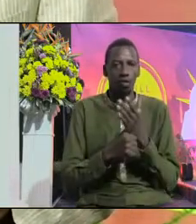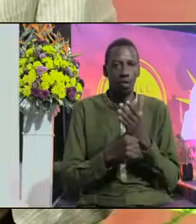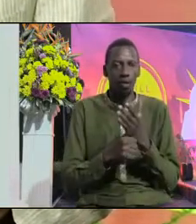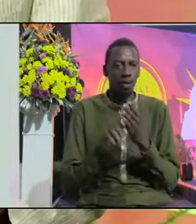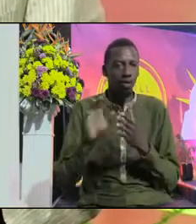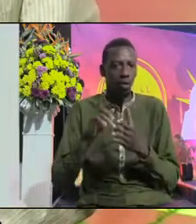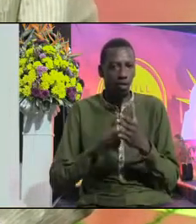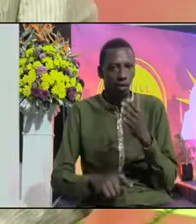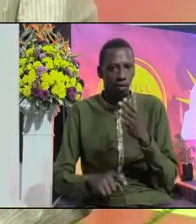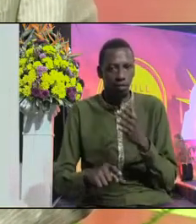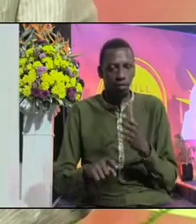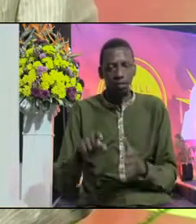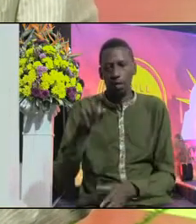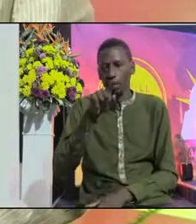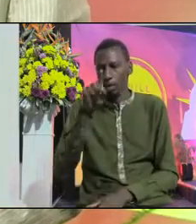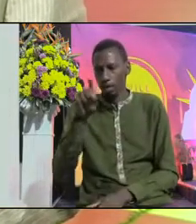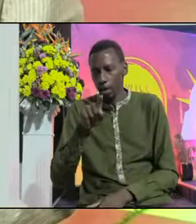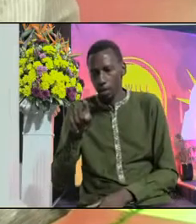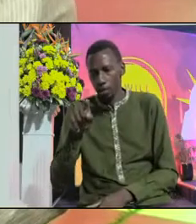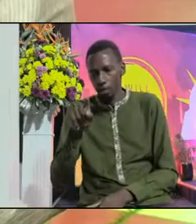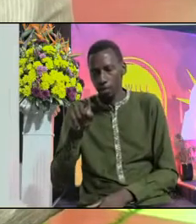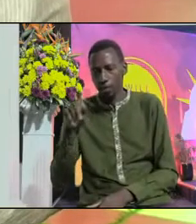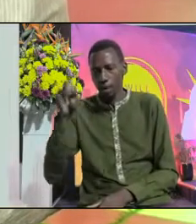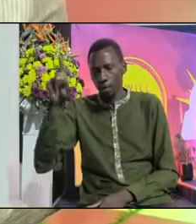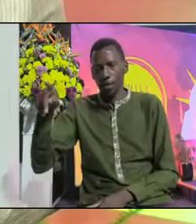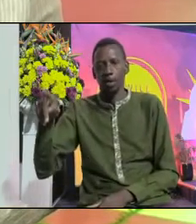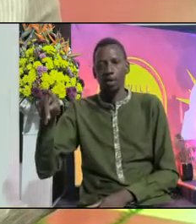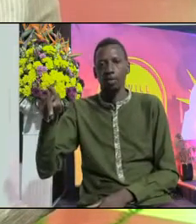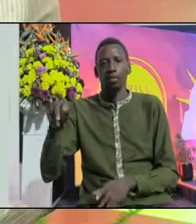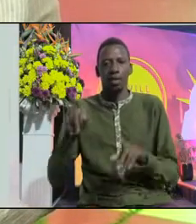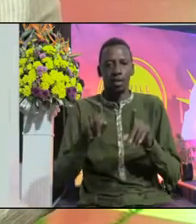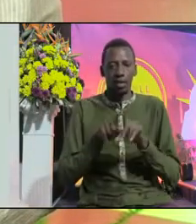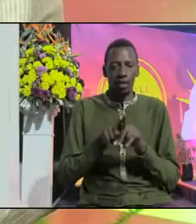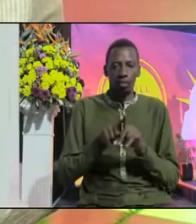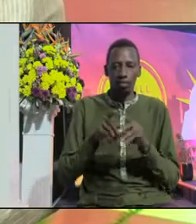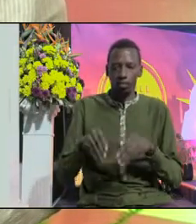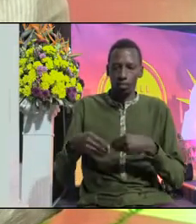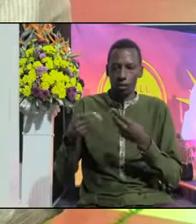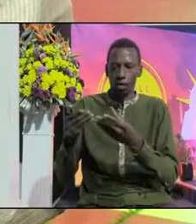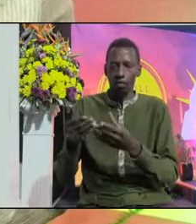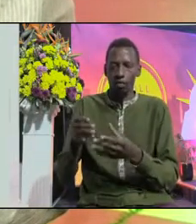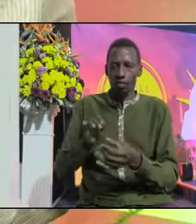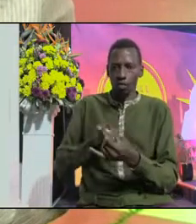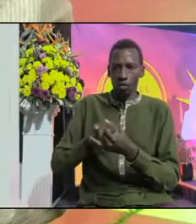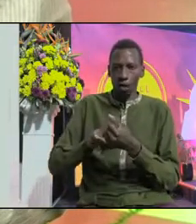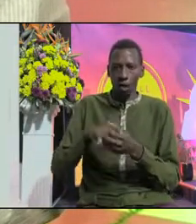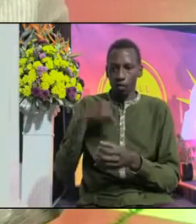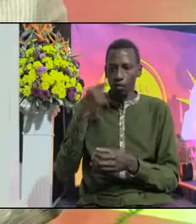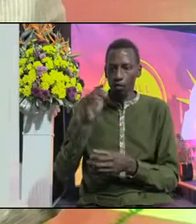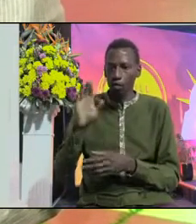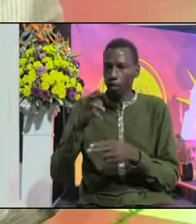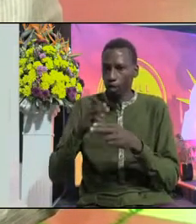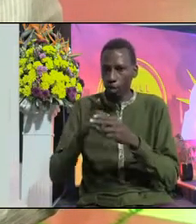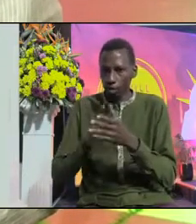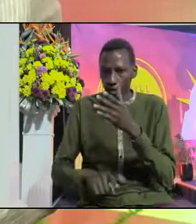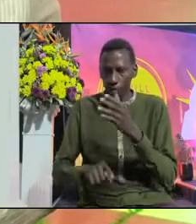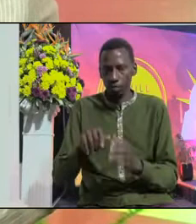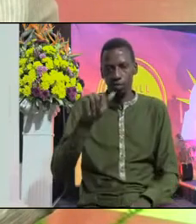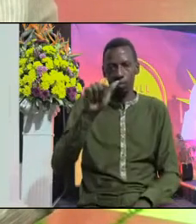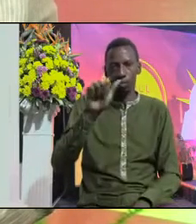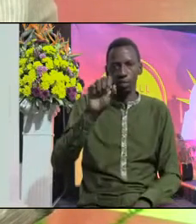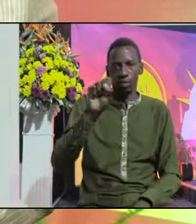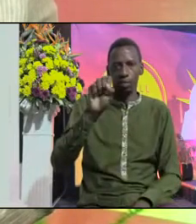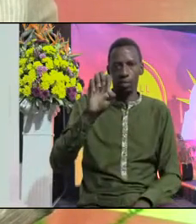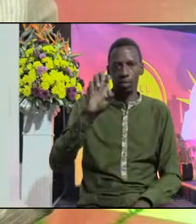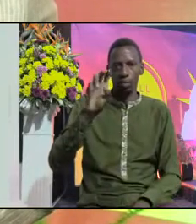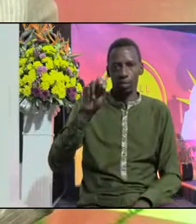Zaphnath Paneah. He also gave him a wife whose name was Asenath.